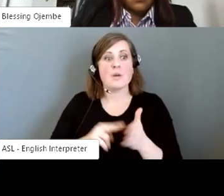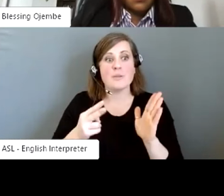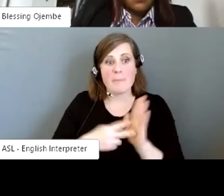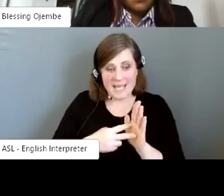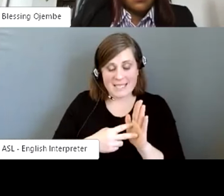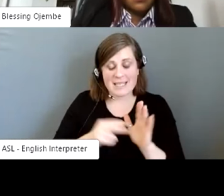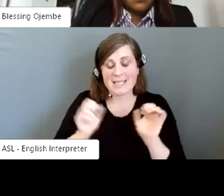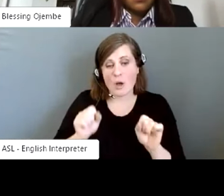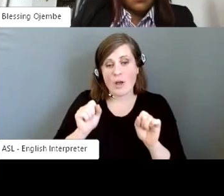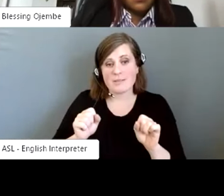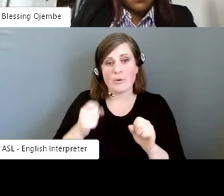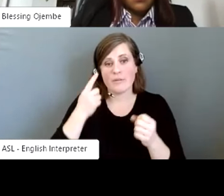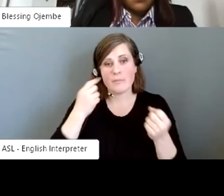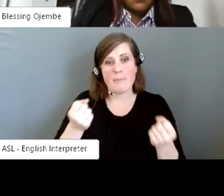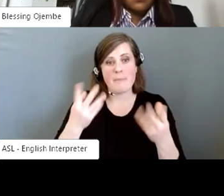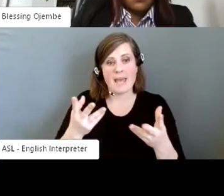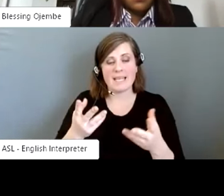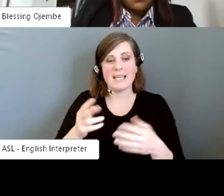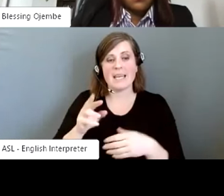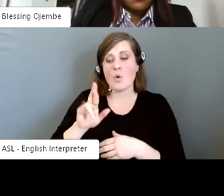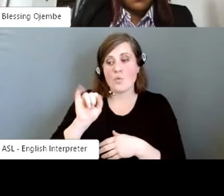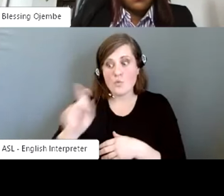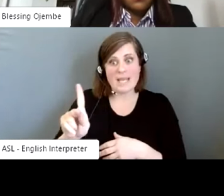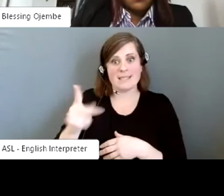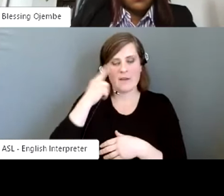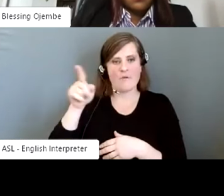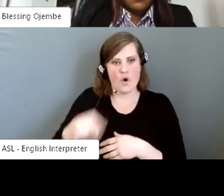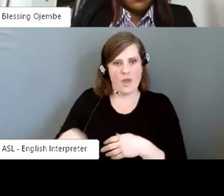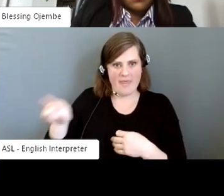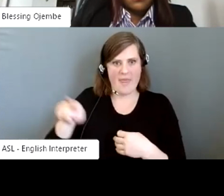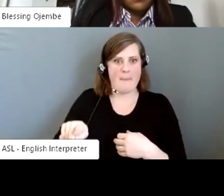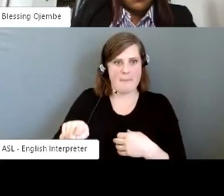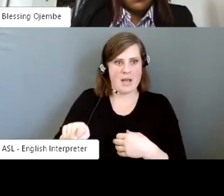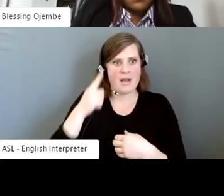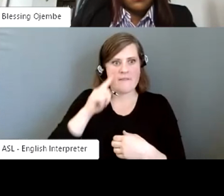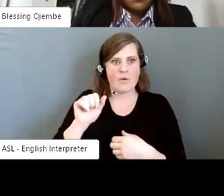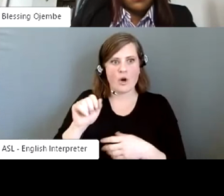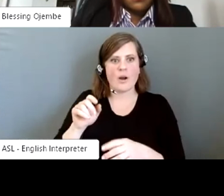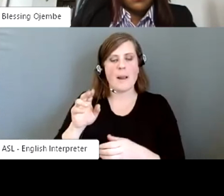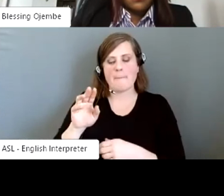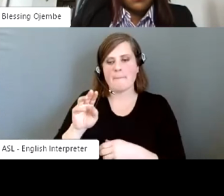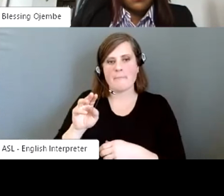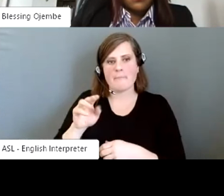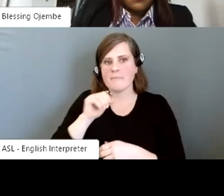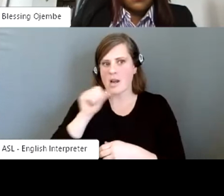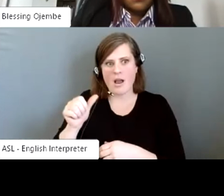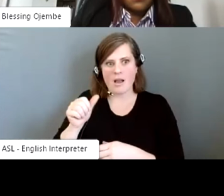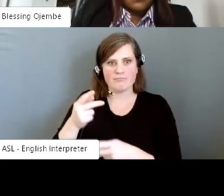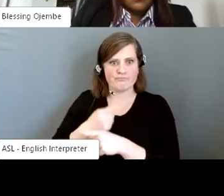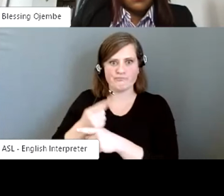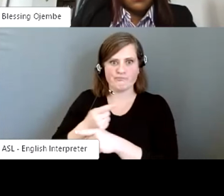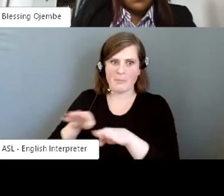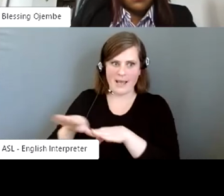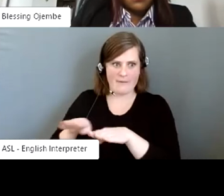this fact, they are often at greater risk of exploitation as well as mistreatment. Let me talk about